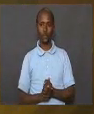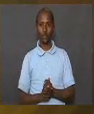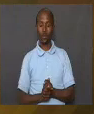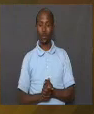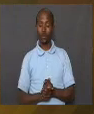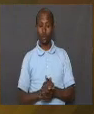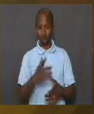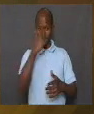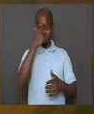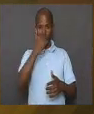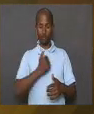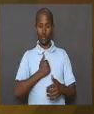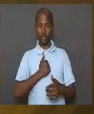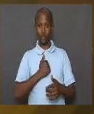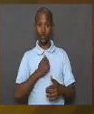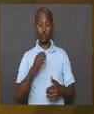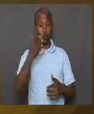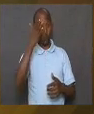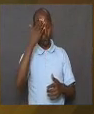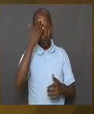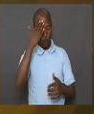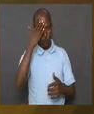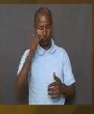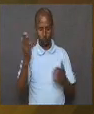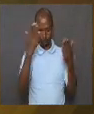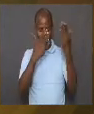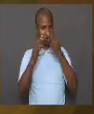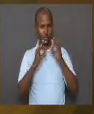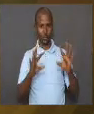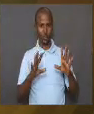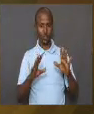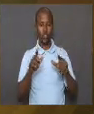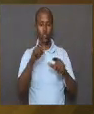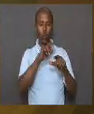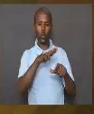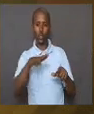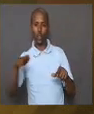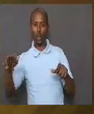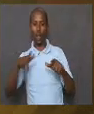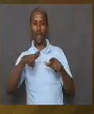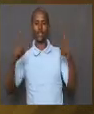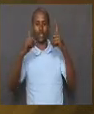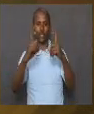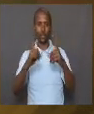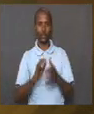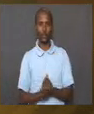I am confident that you had no trouble applying the horizontal line test.